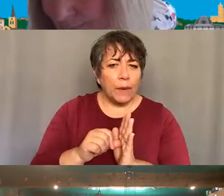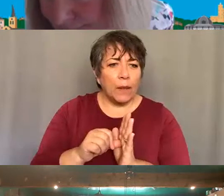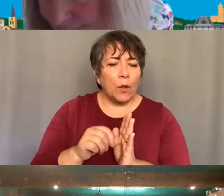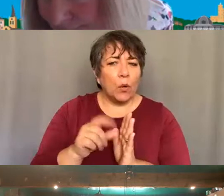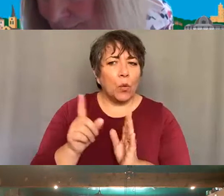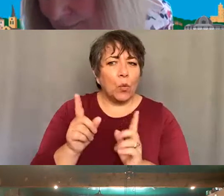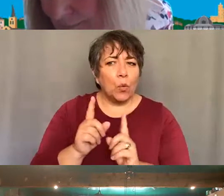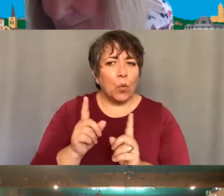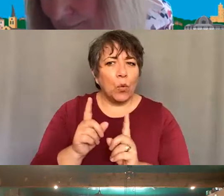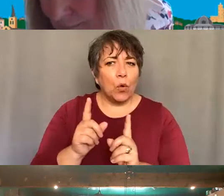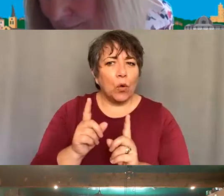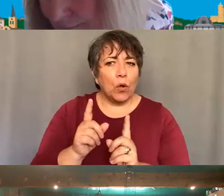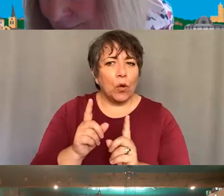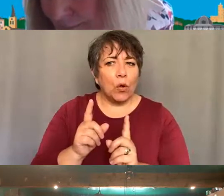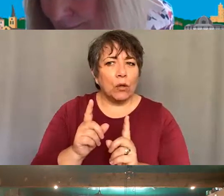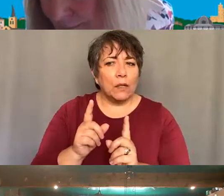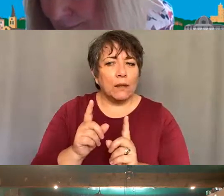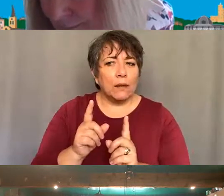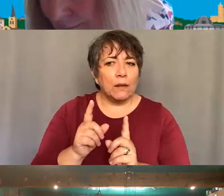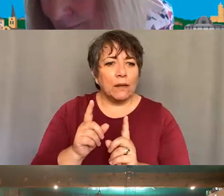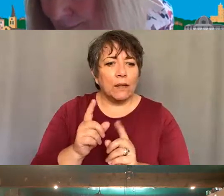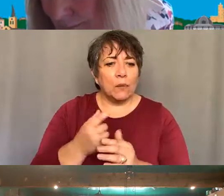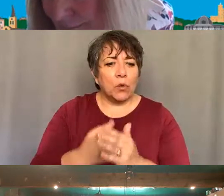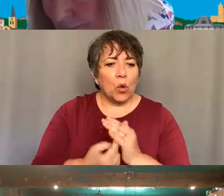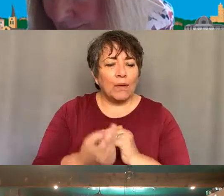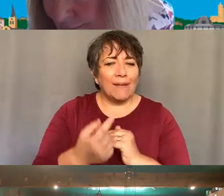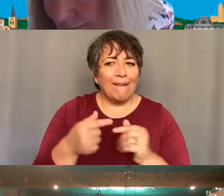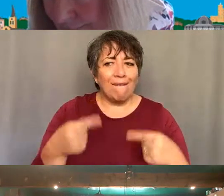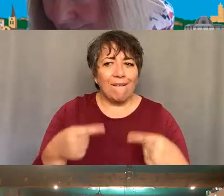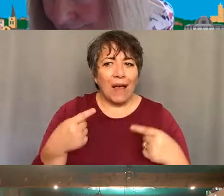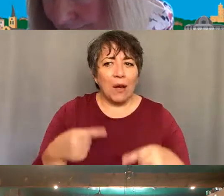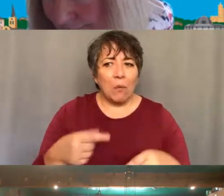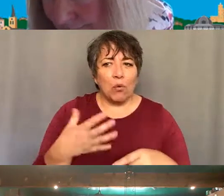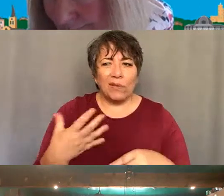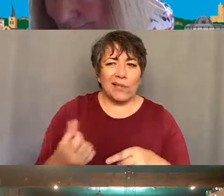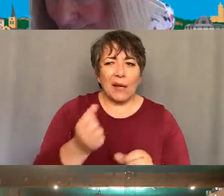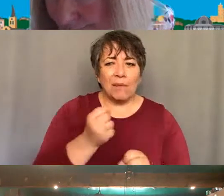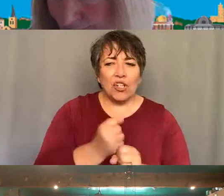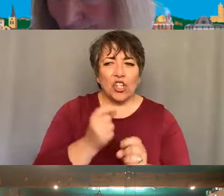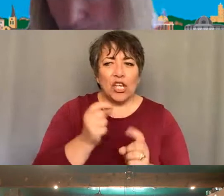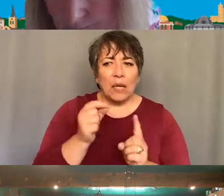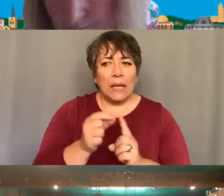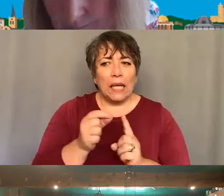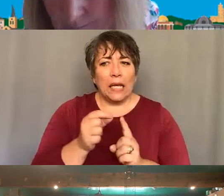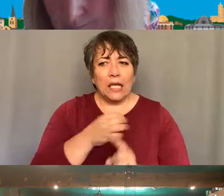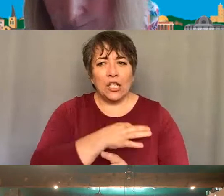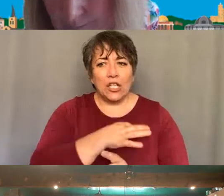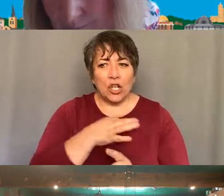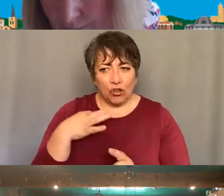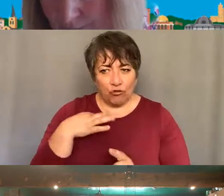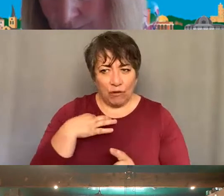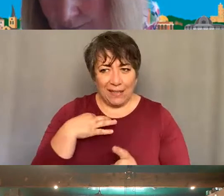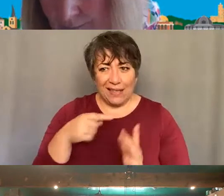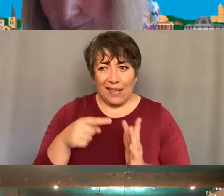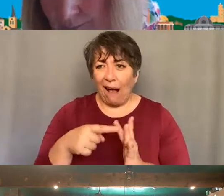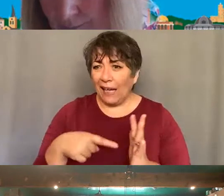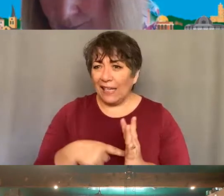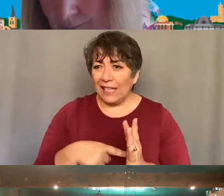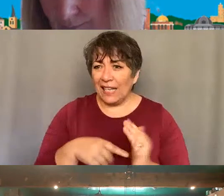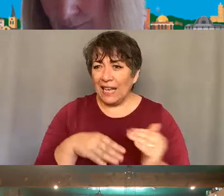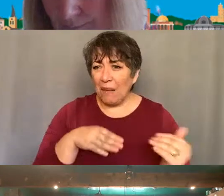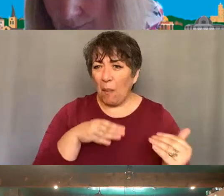use System 1. And if you used EMIS, there was very limited availability. I know work has been going on, but